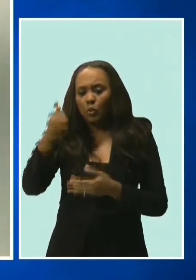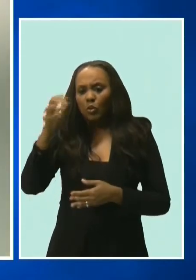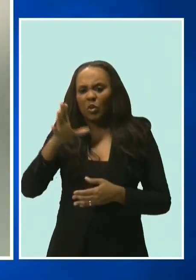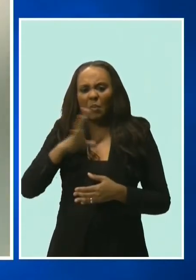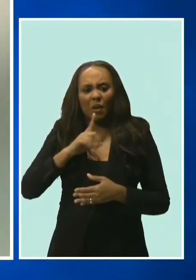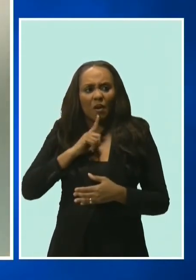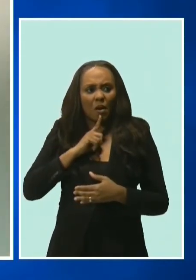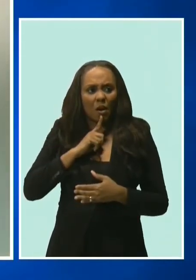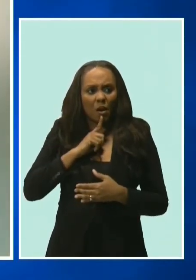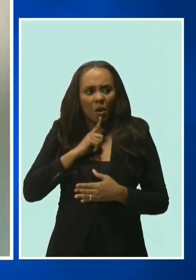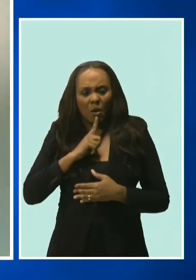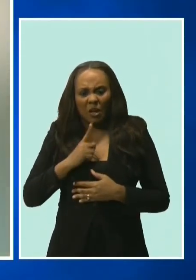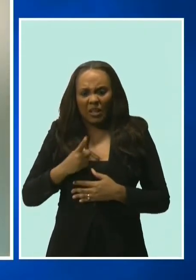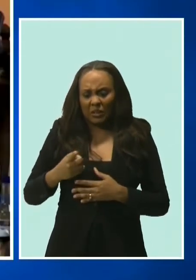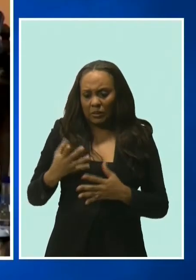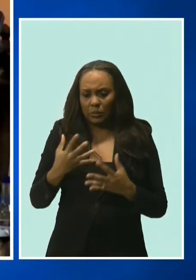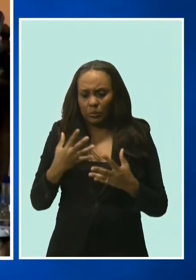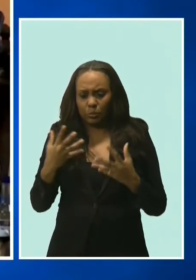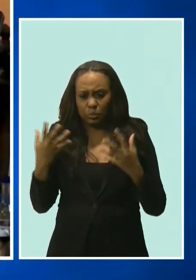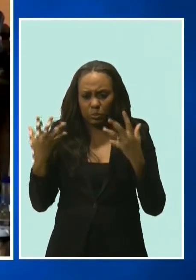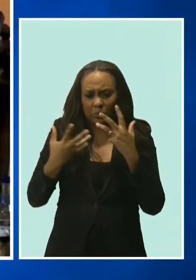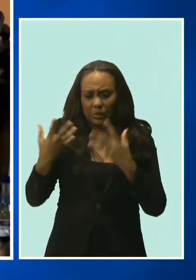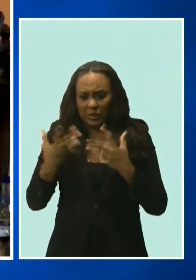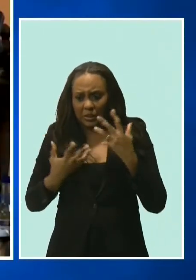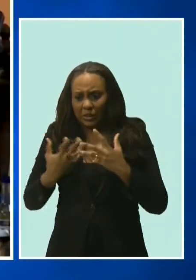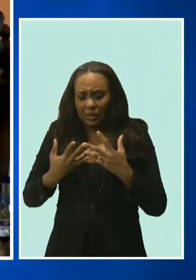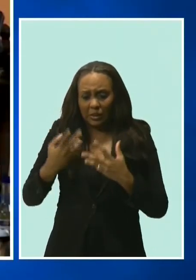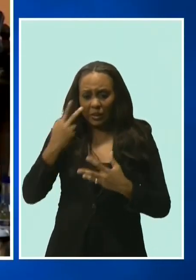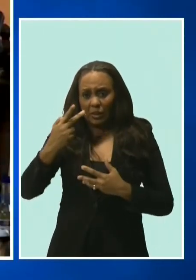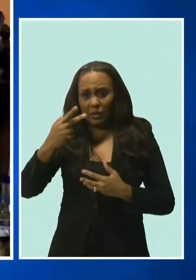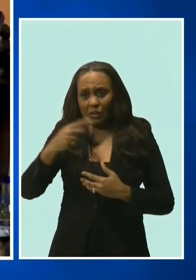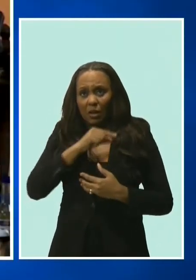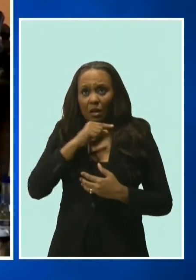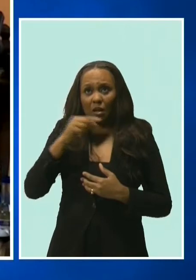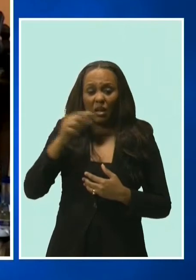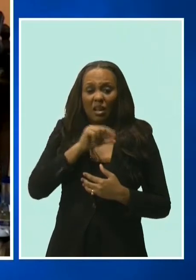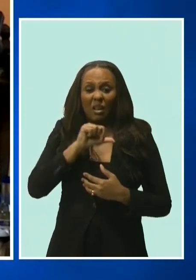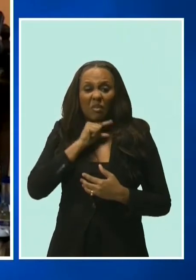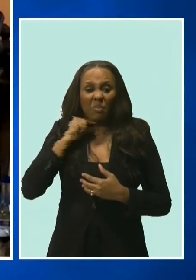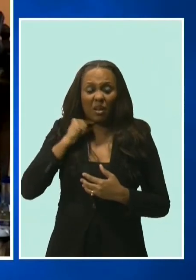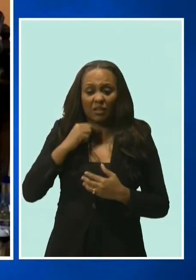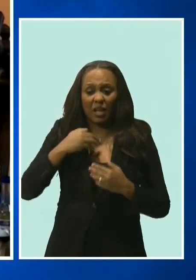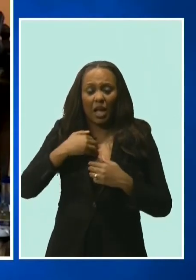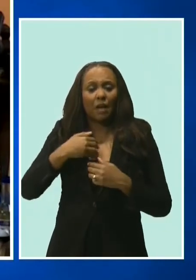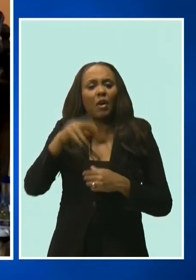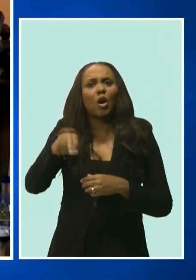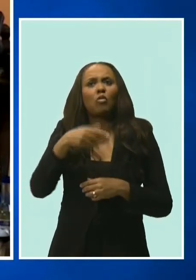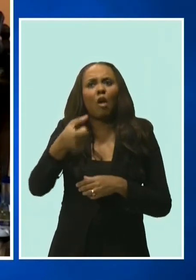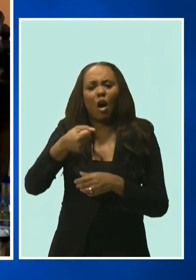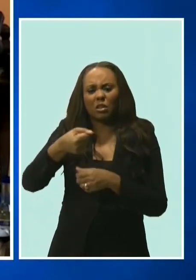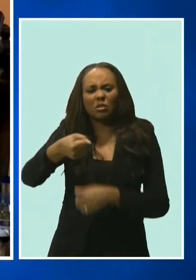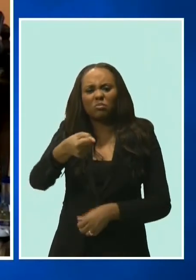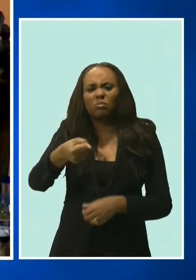1,308, valued at some $6 million. And loans to the tourism sector are 27